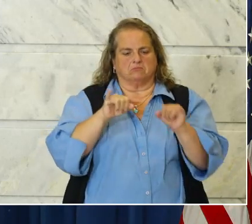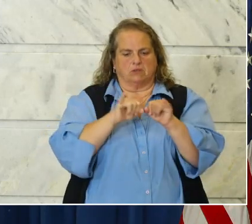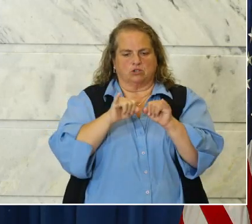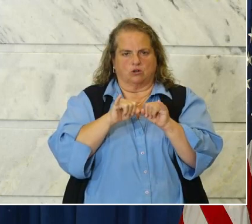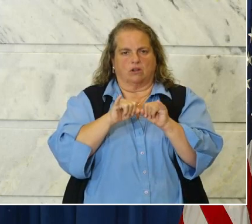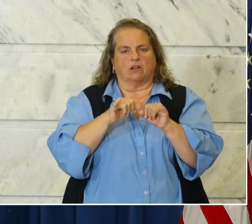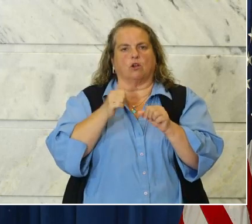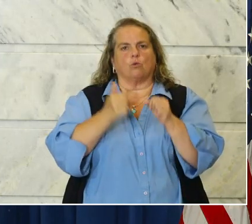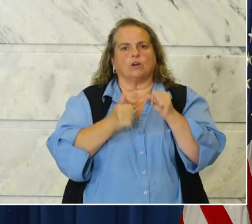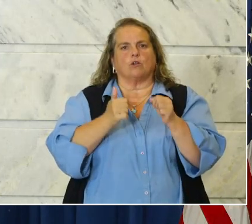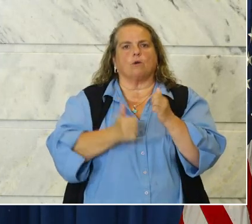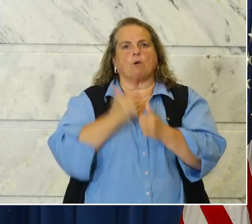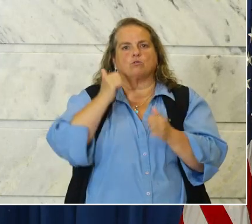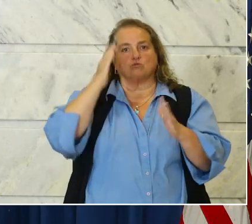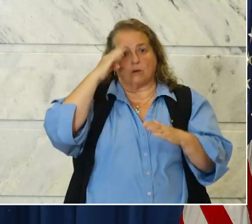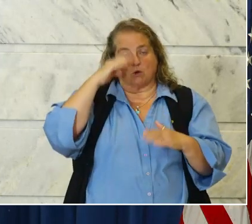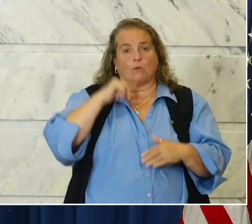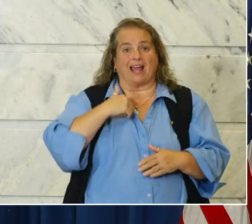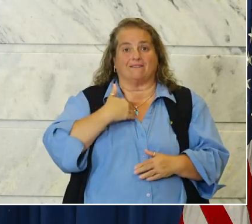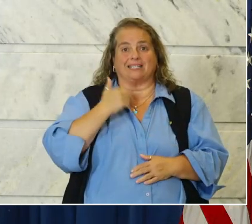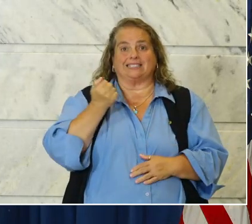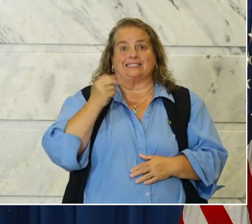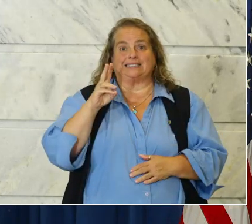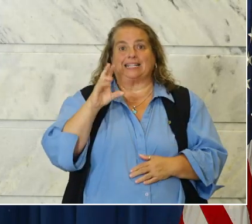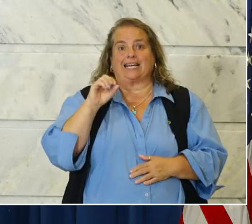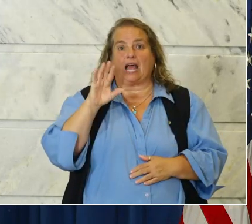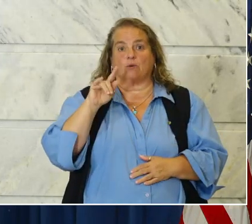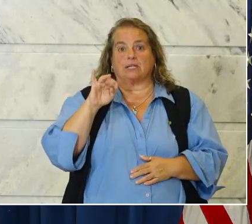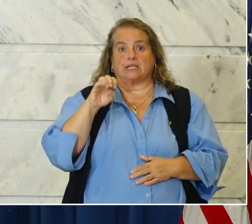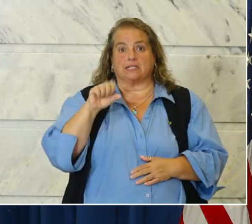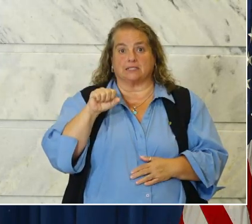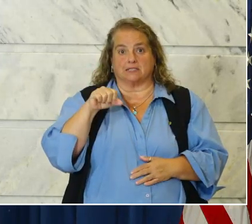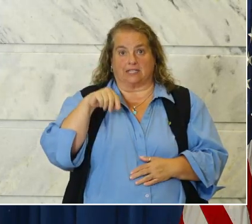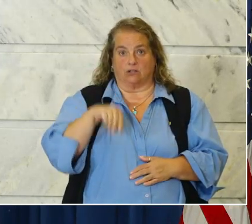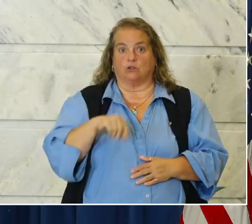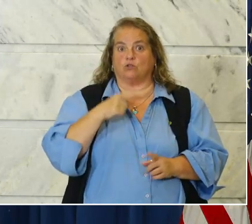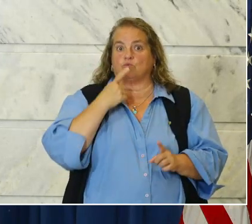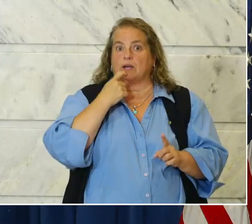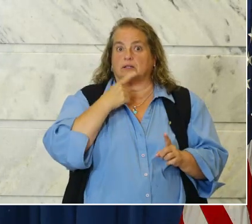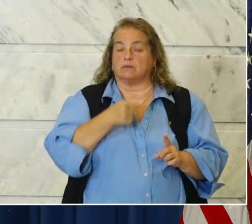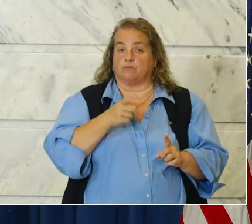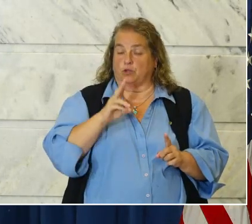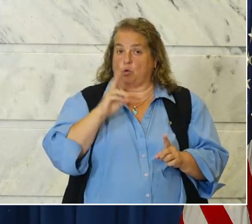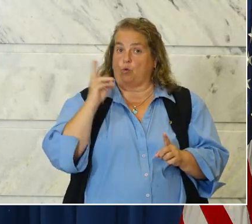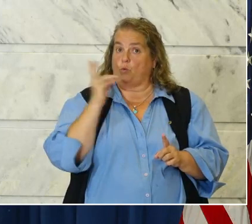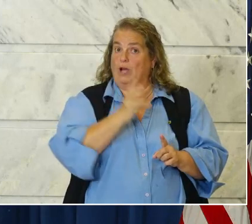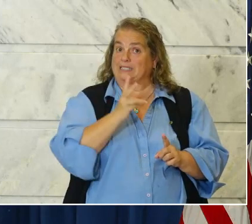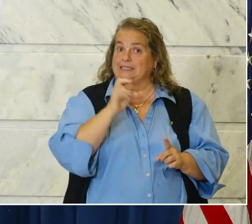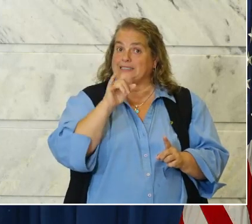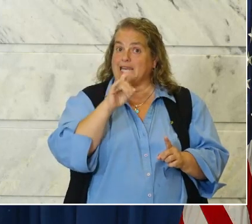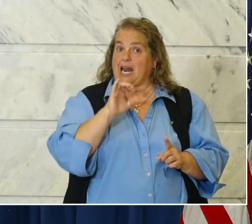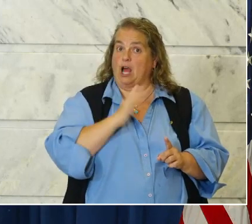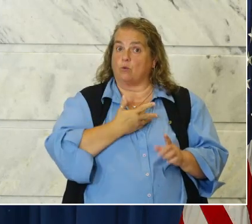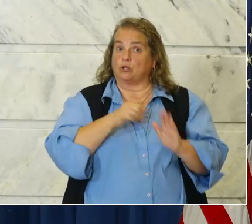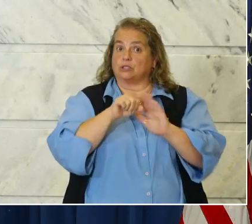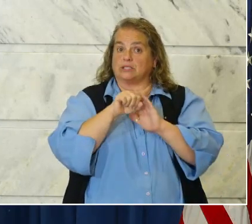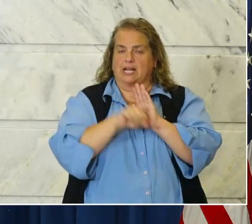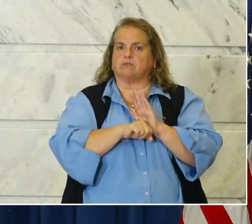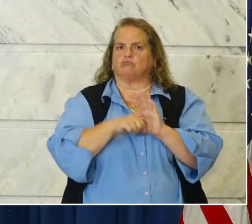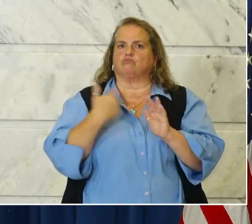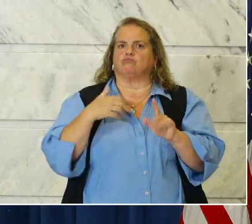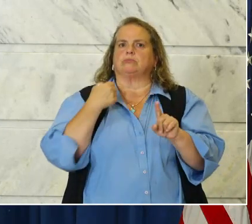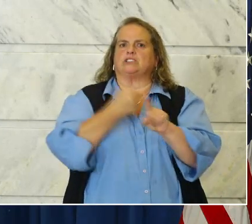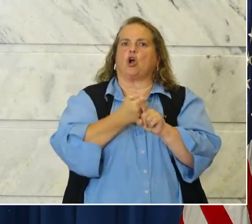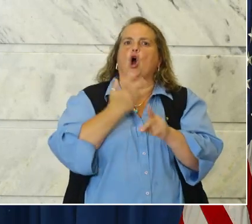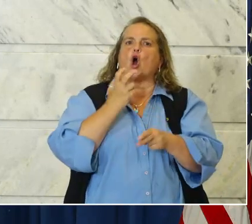most trouble. We have 16 counties in here. And the western side of our state has got hit the hardest. So